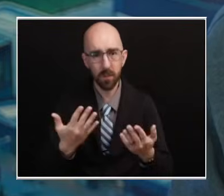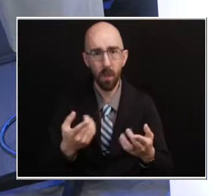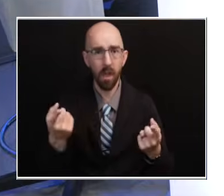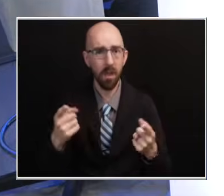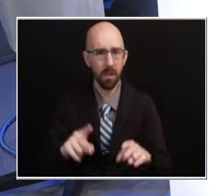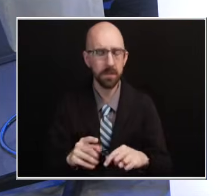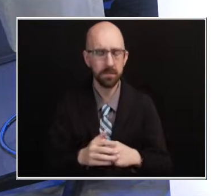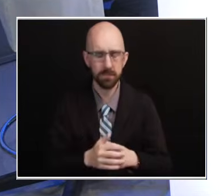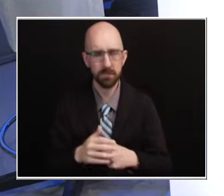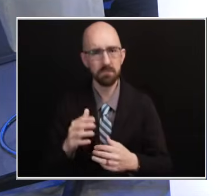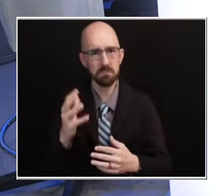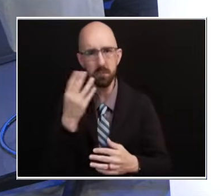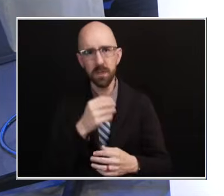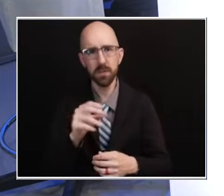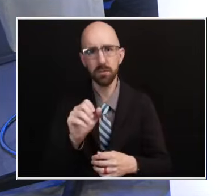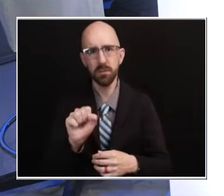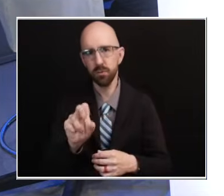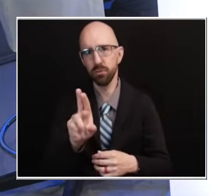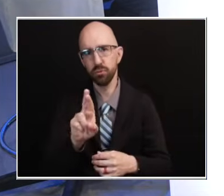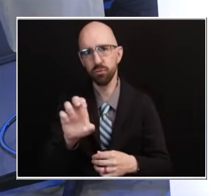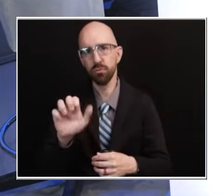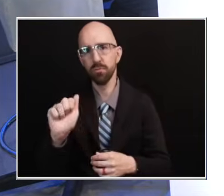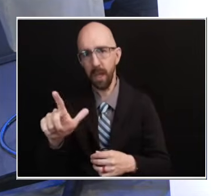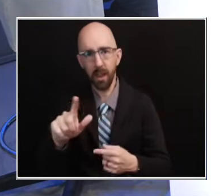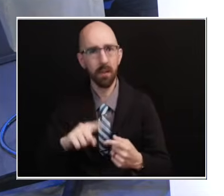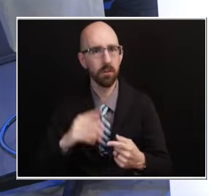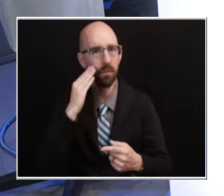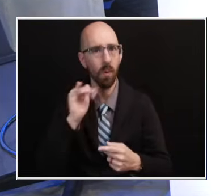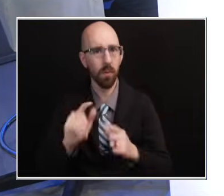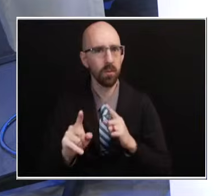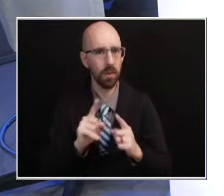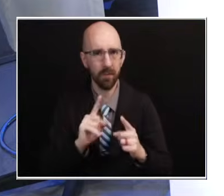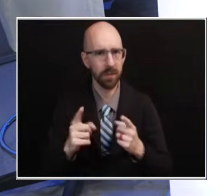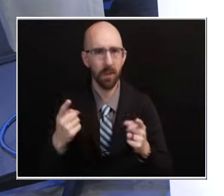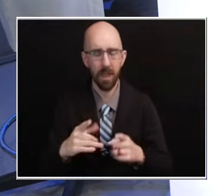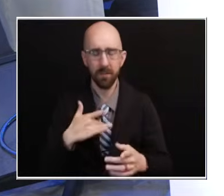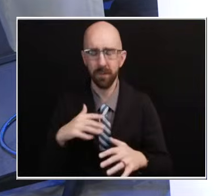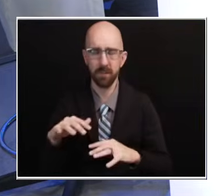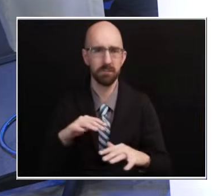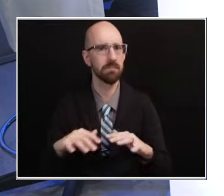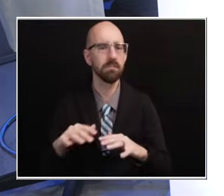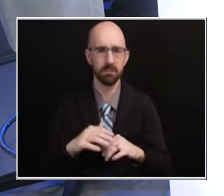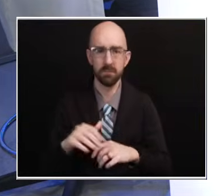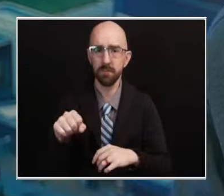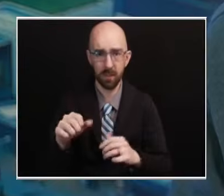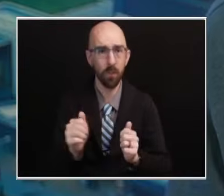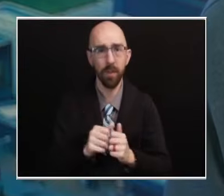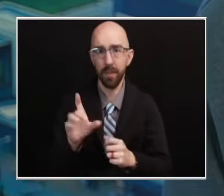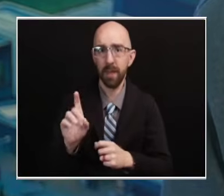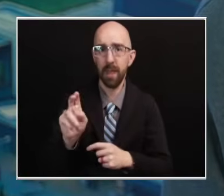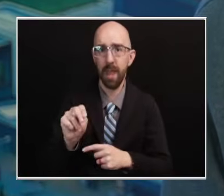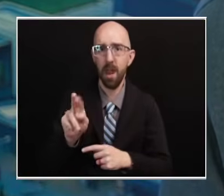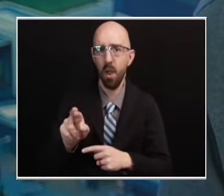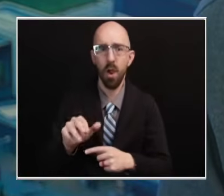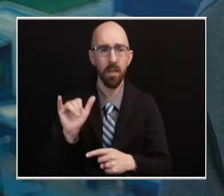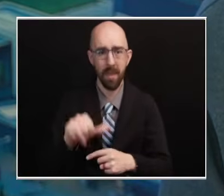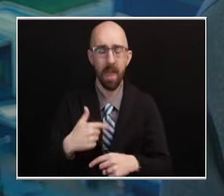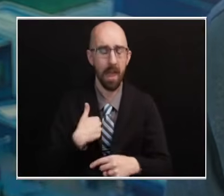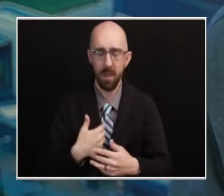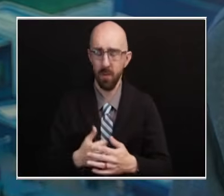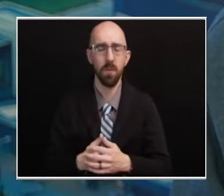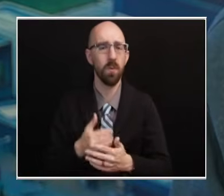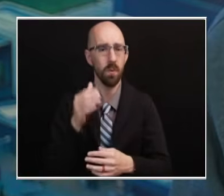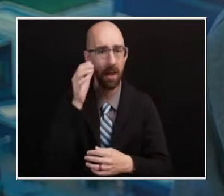surreal to hear those, know those conversations were happening with your wife and kids. Yeah, especially the DNR thing. Hearing that it